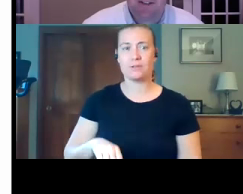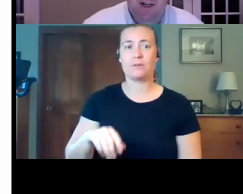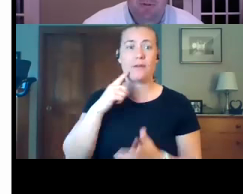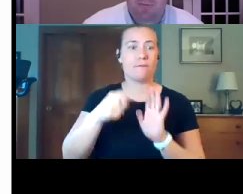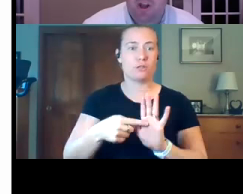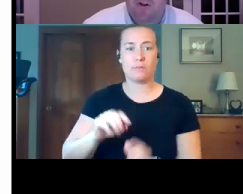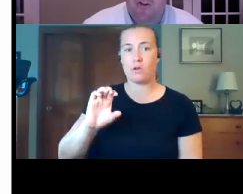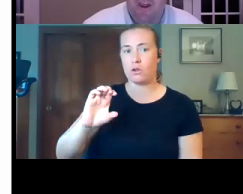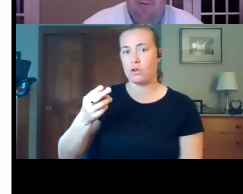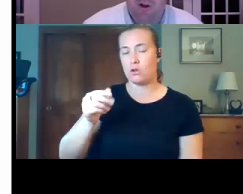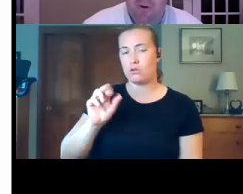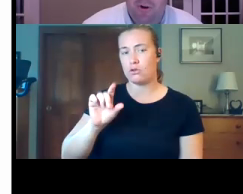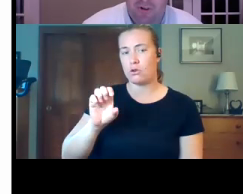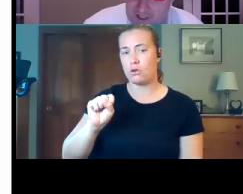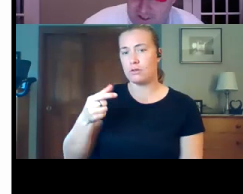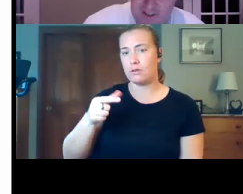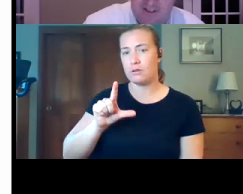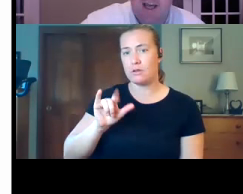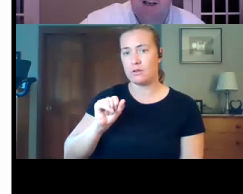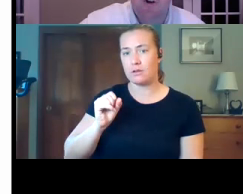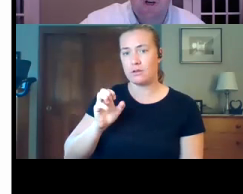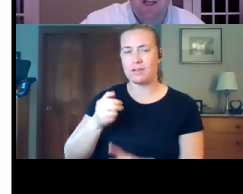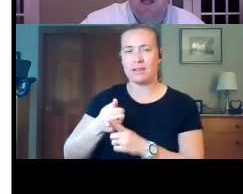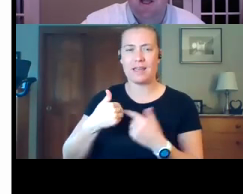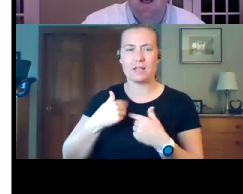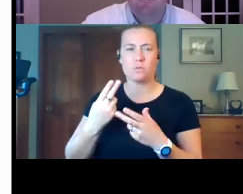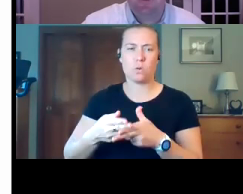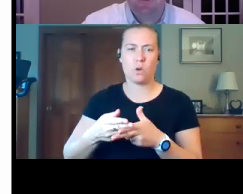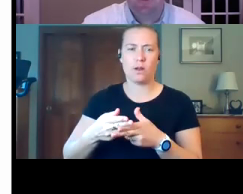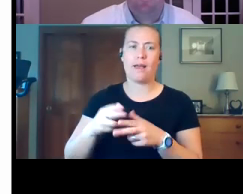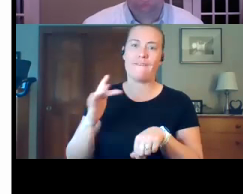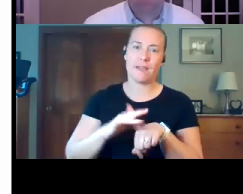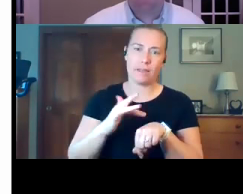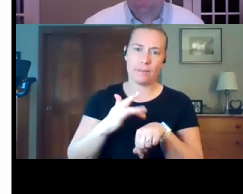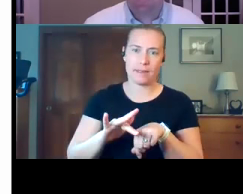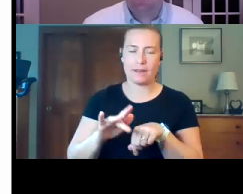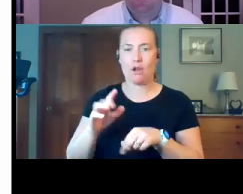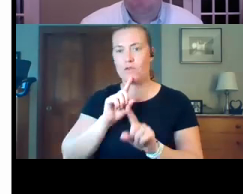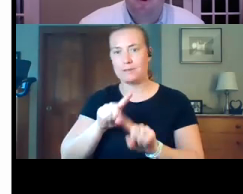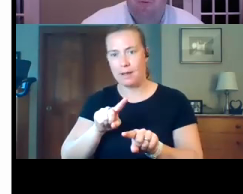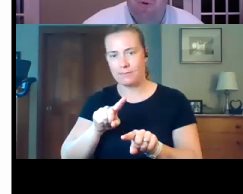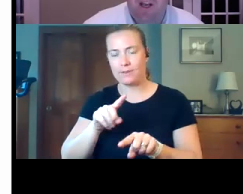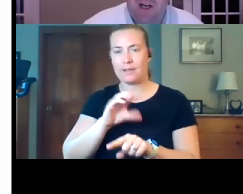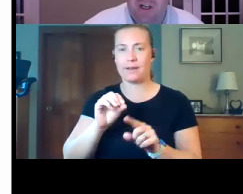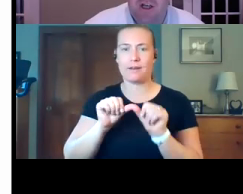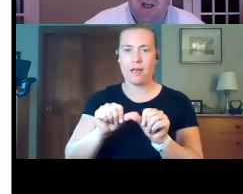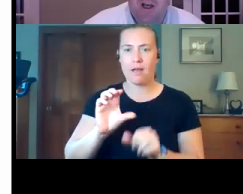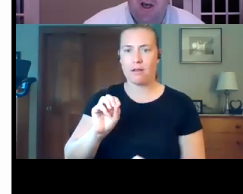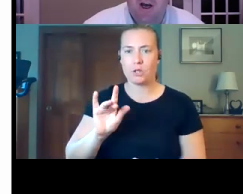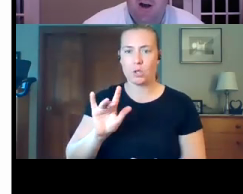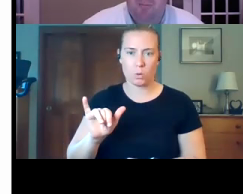has something called the availability, responsiveness, and continuity intervention, which is designed to improve